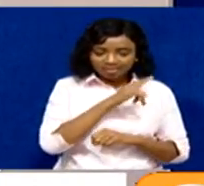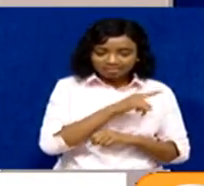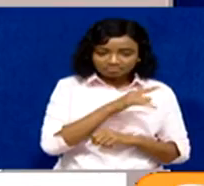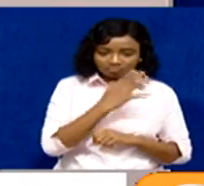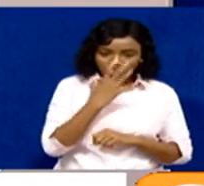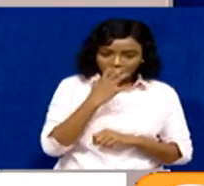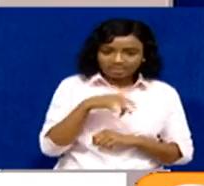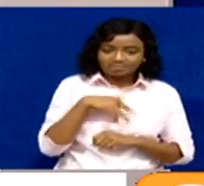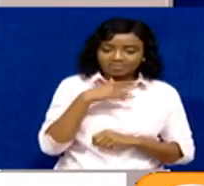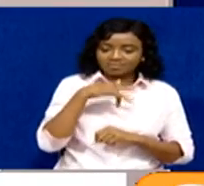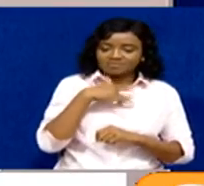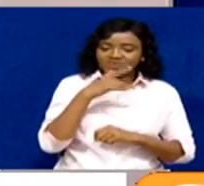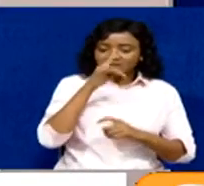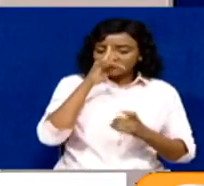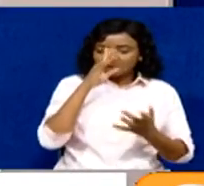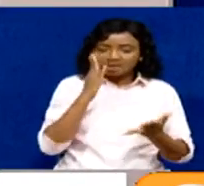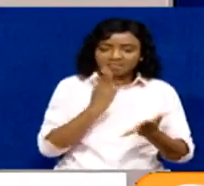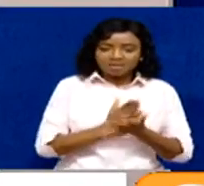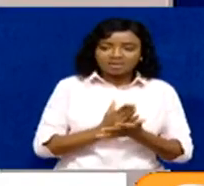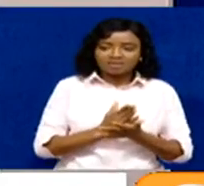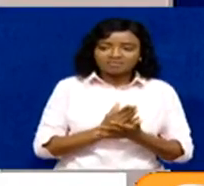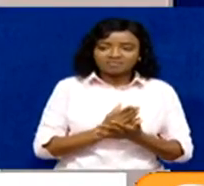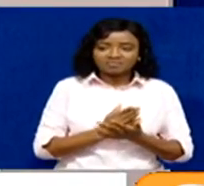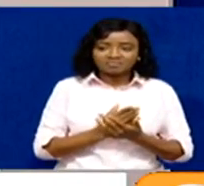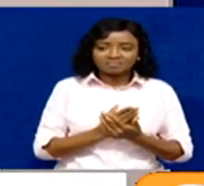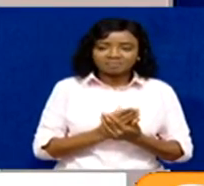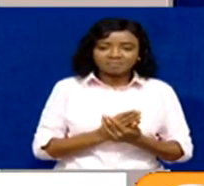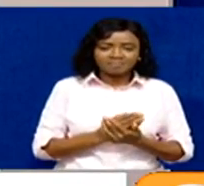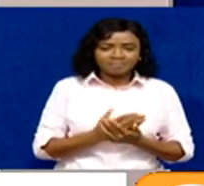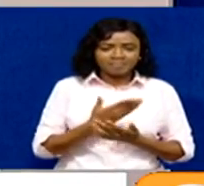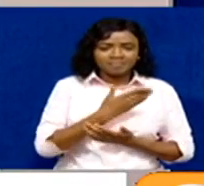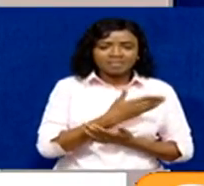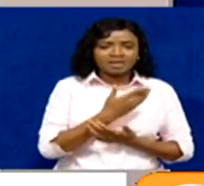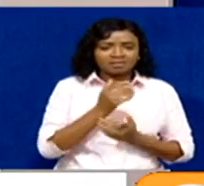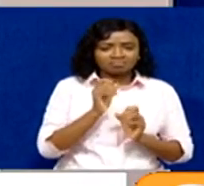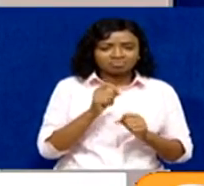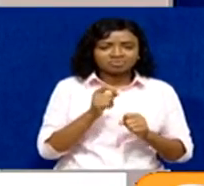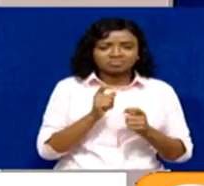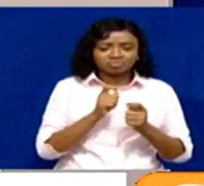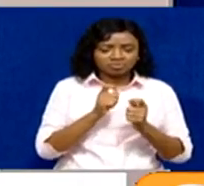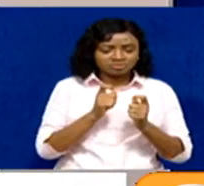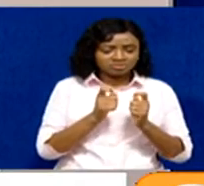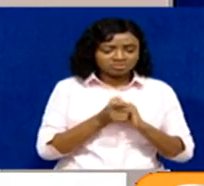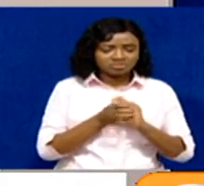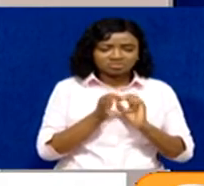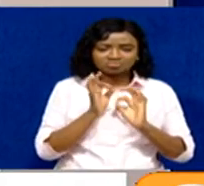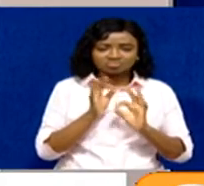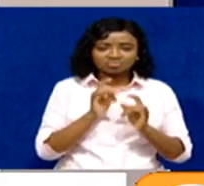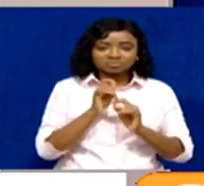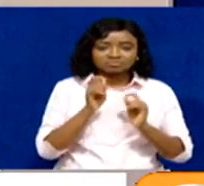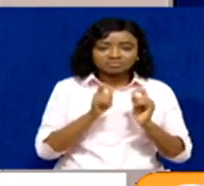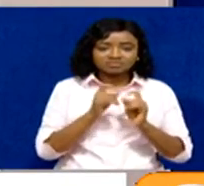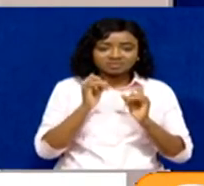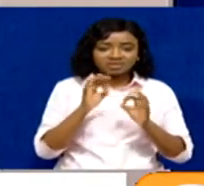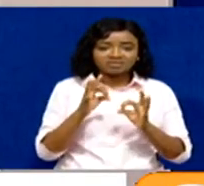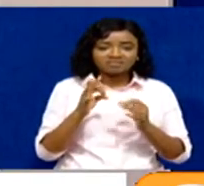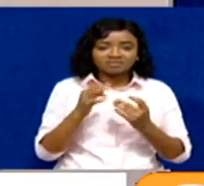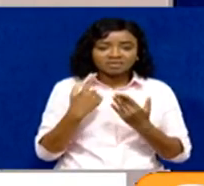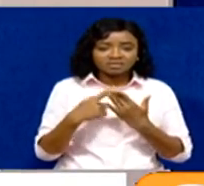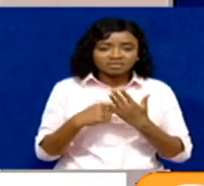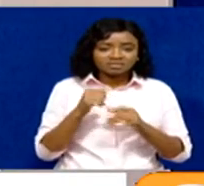that change can, you know, emanate from, particularly if we are talking about